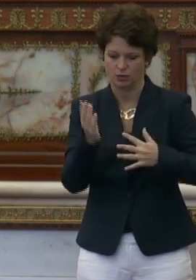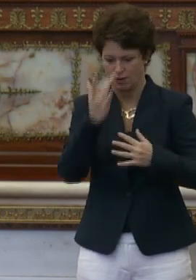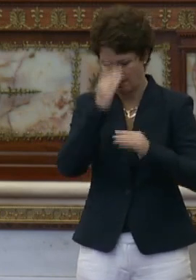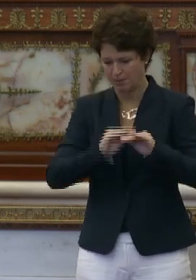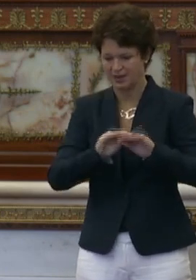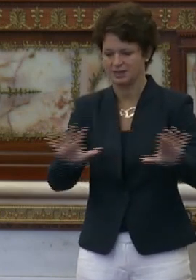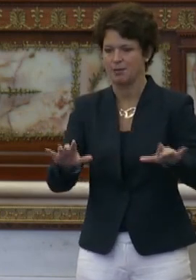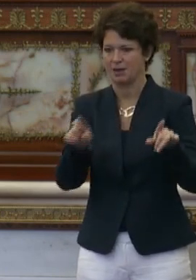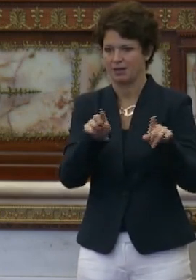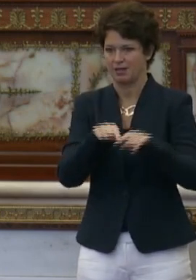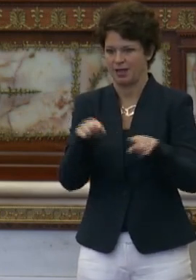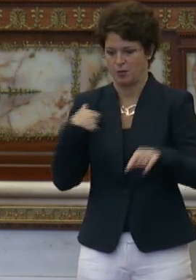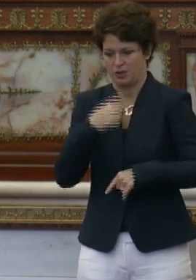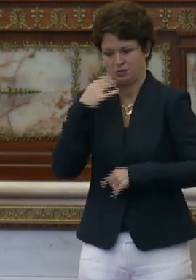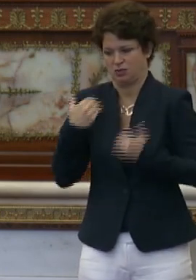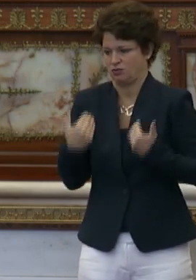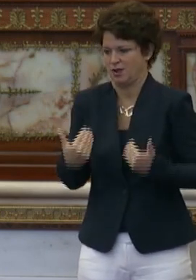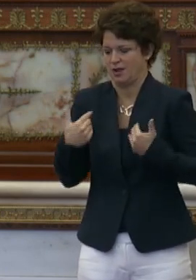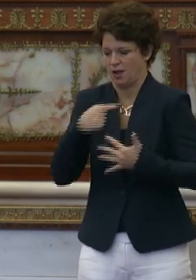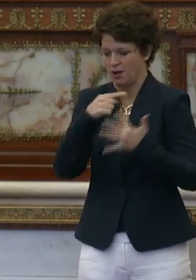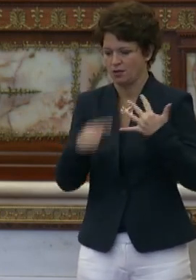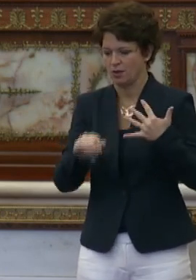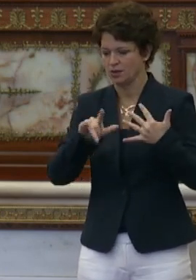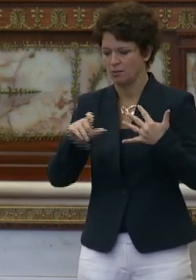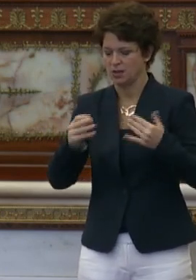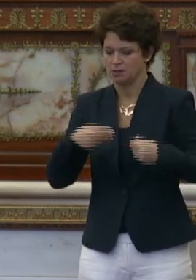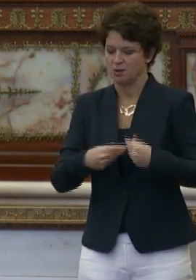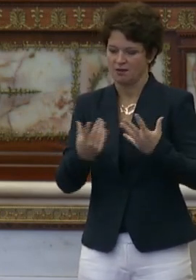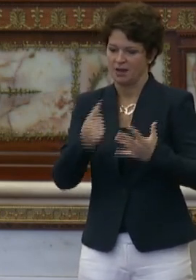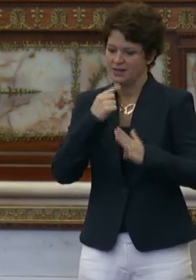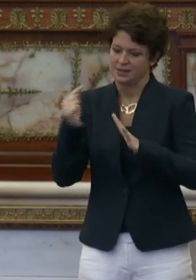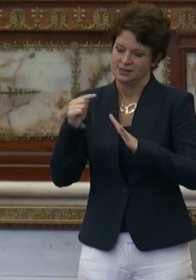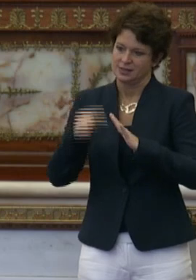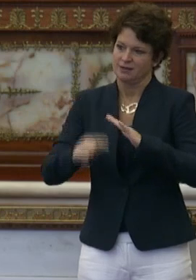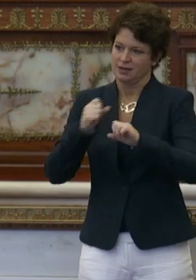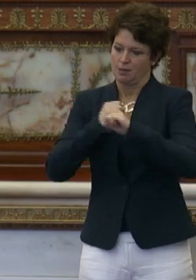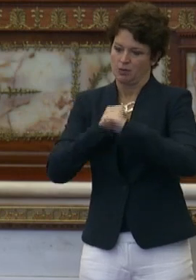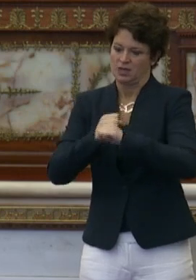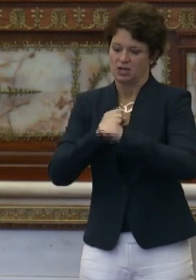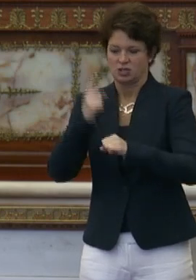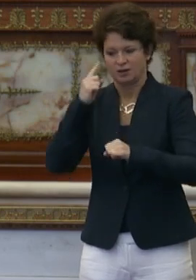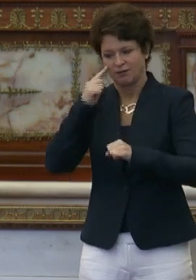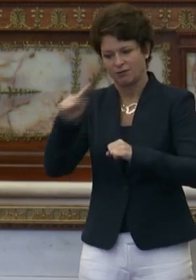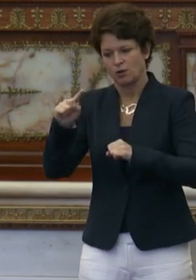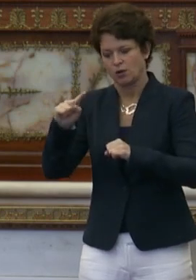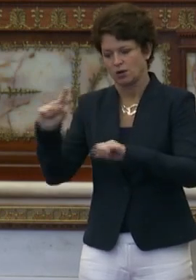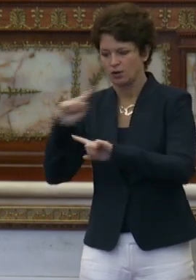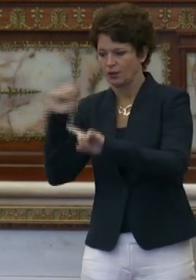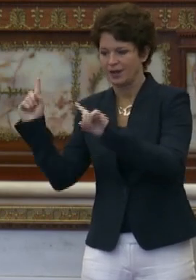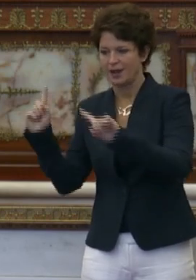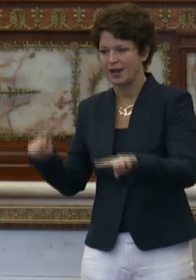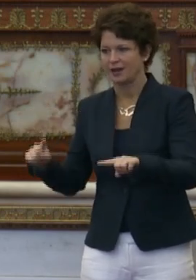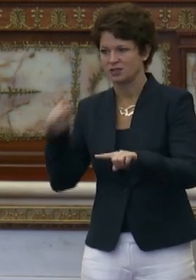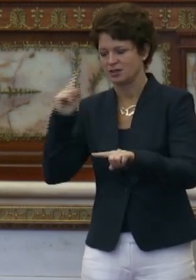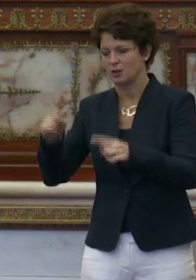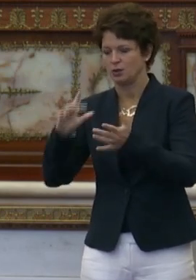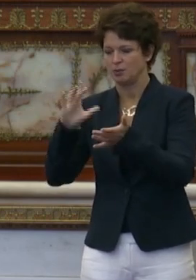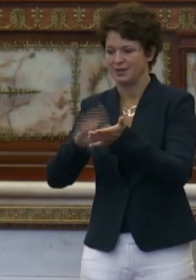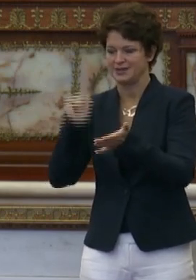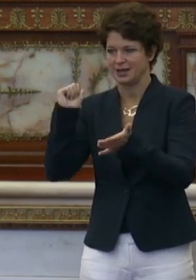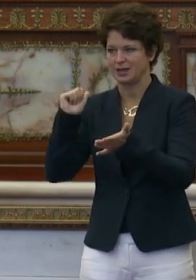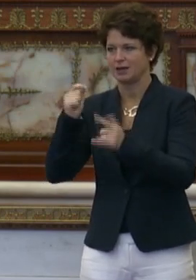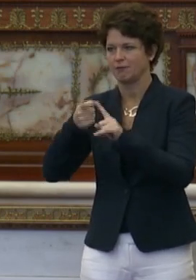this proportion. These bills will provide significant protection against inevitable reactions that will be taken